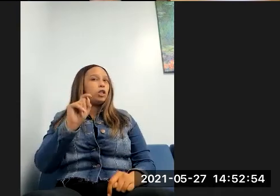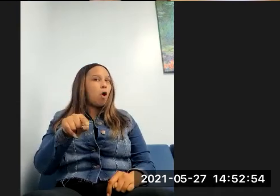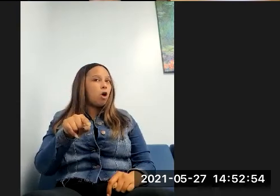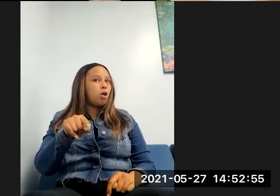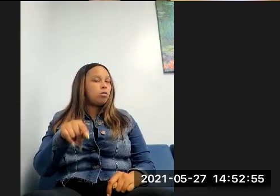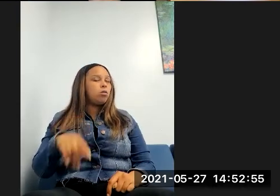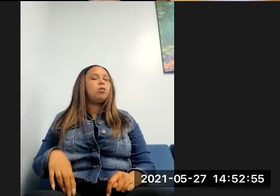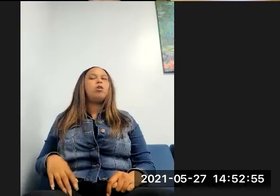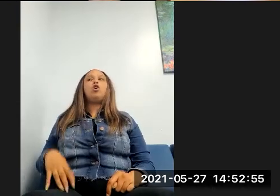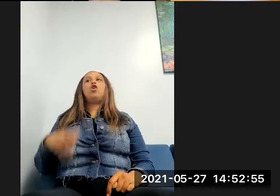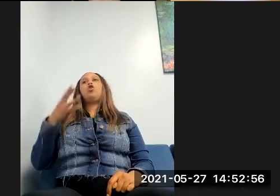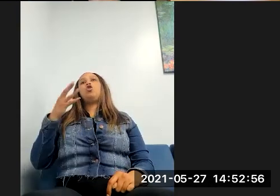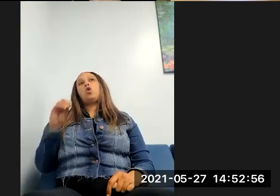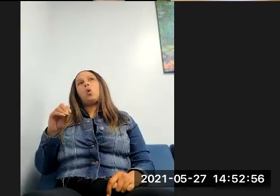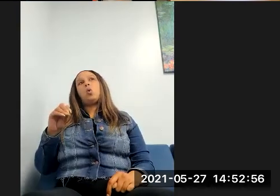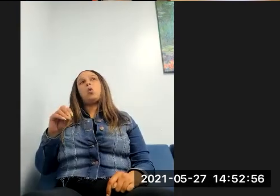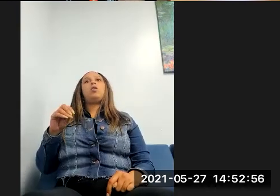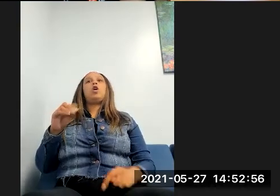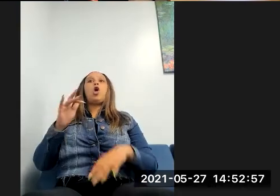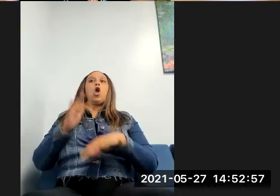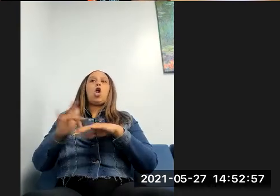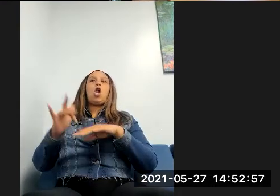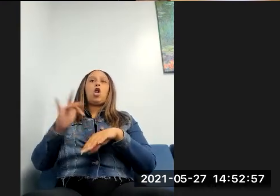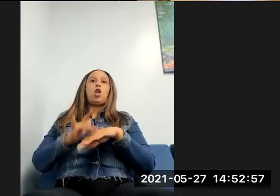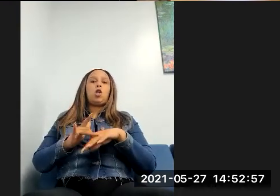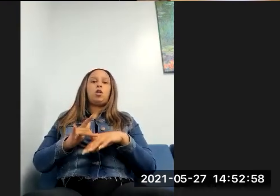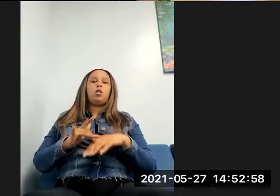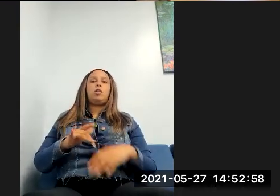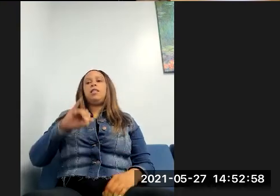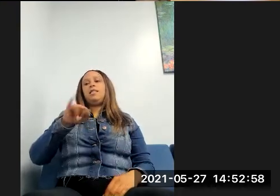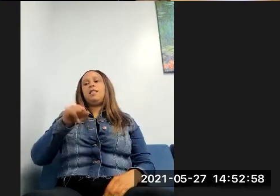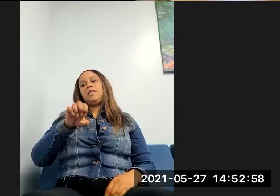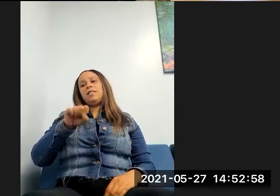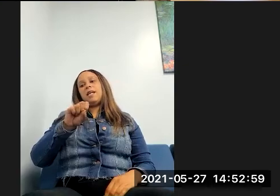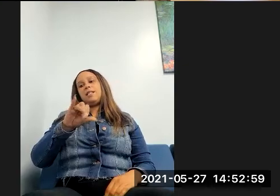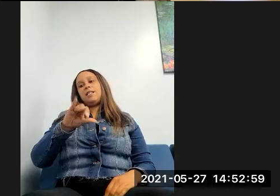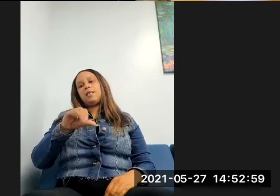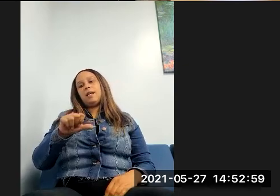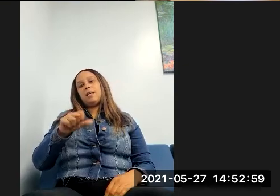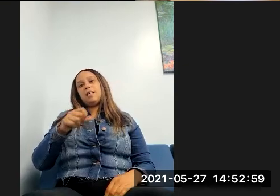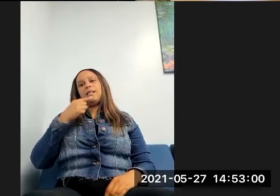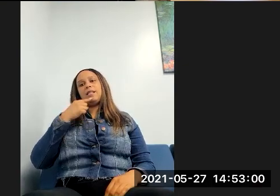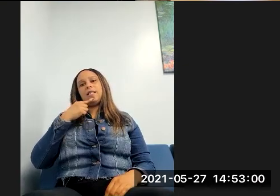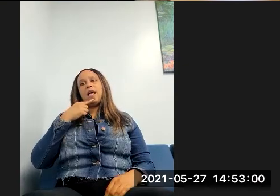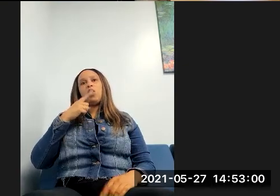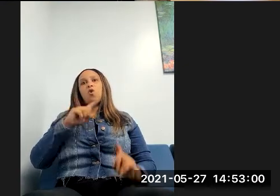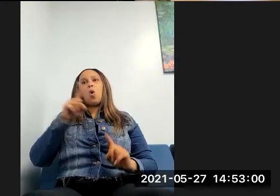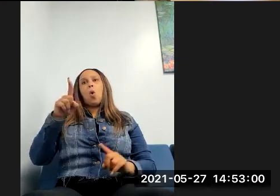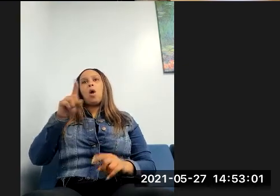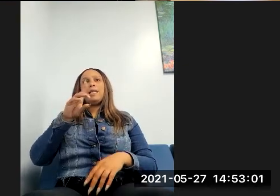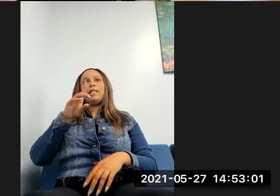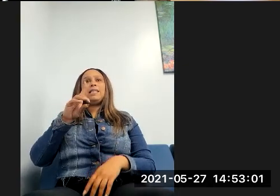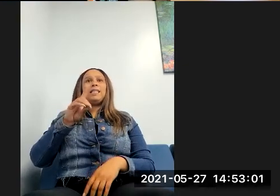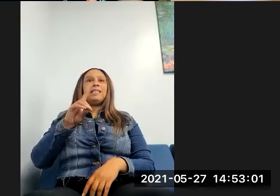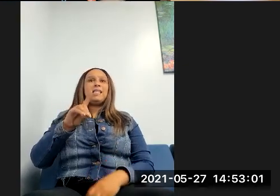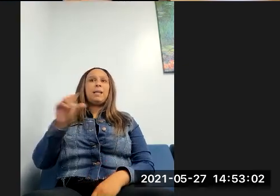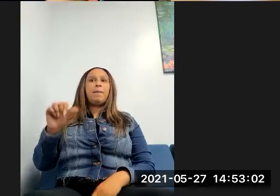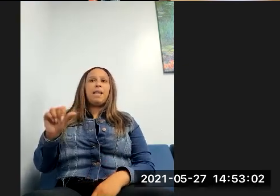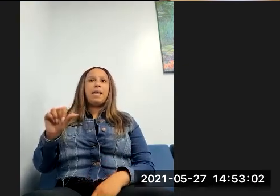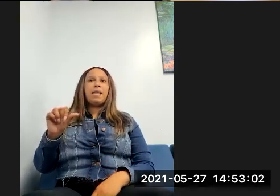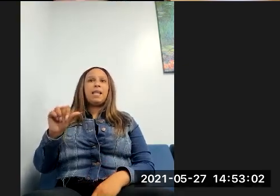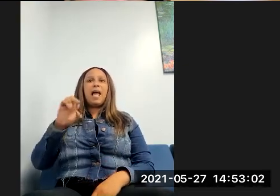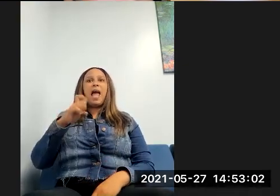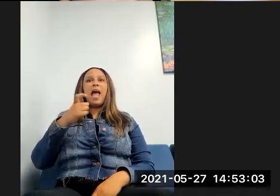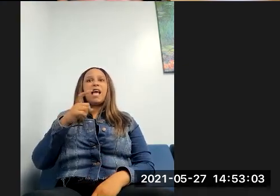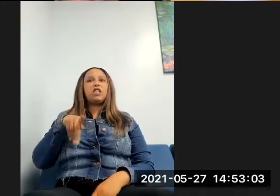And so earlier, Jessica, you referenced the Abilities Expo, and I know it can be stressful, but it's